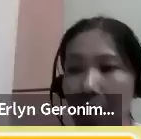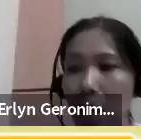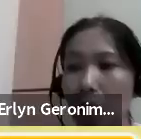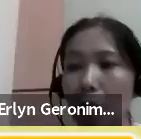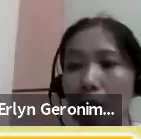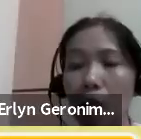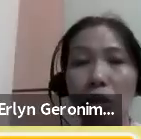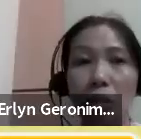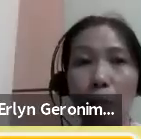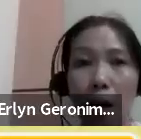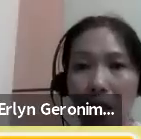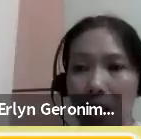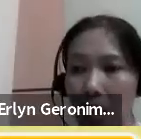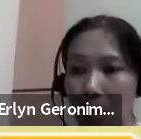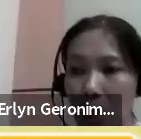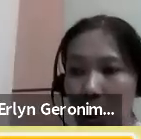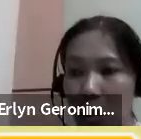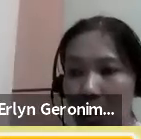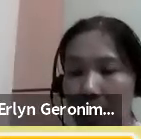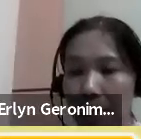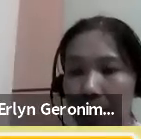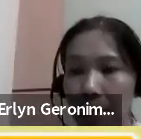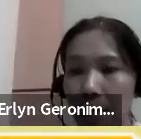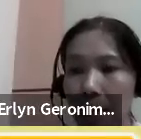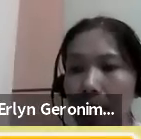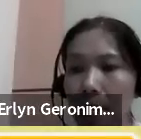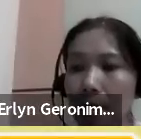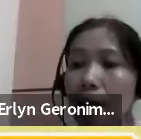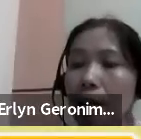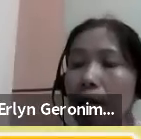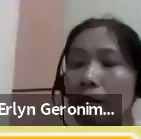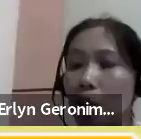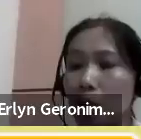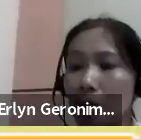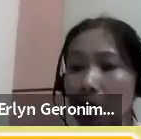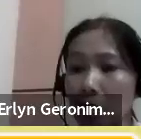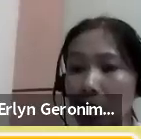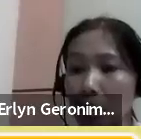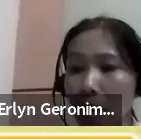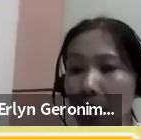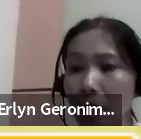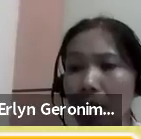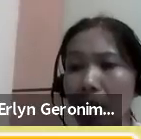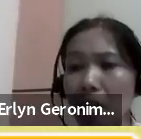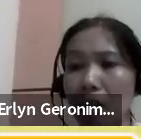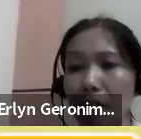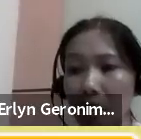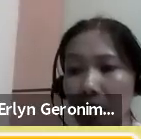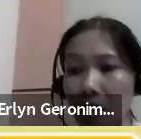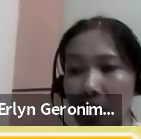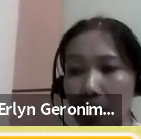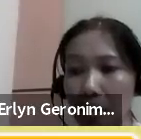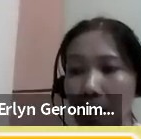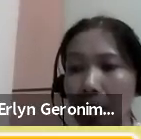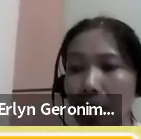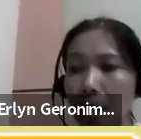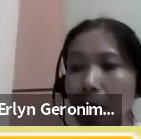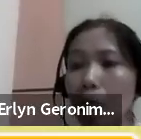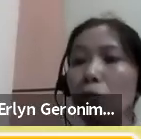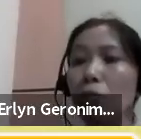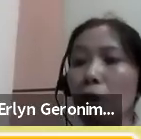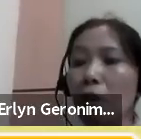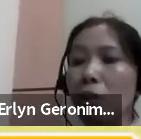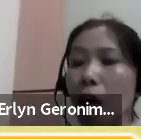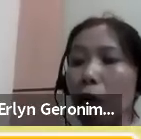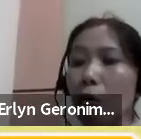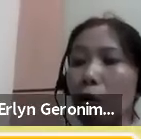of the National Teachers Month celebrations. National Teachers Month intensifies its campaign